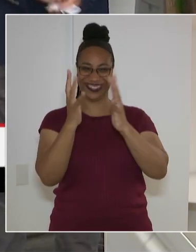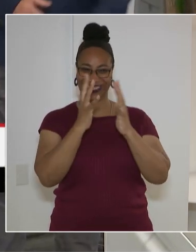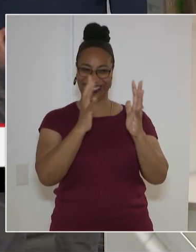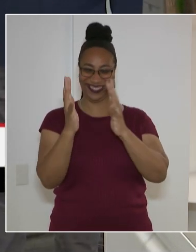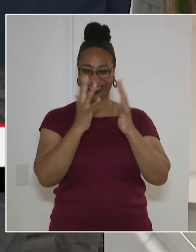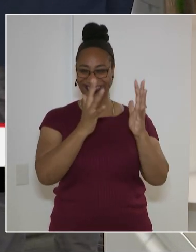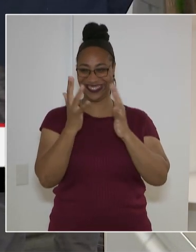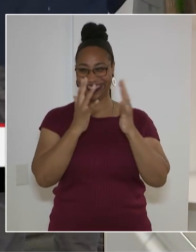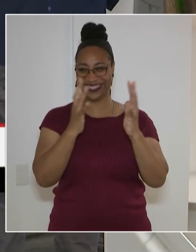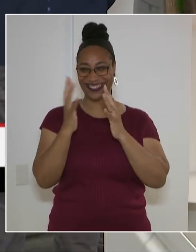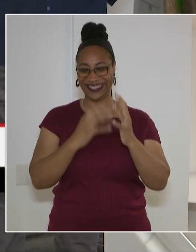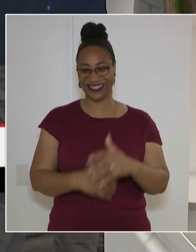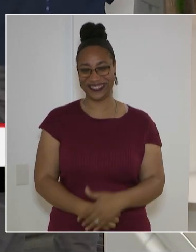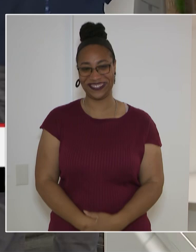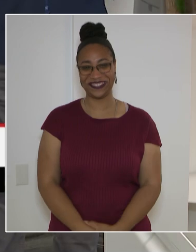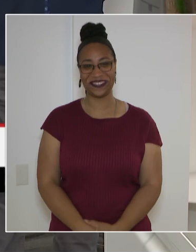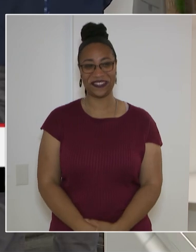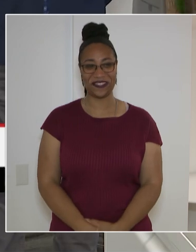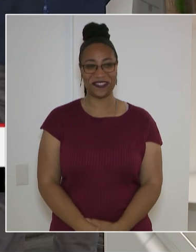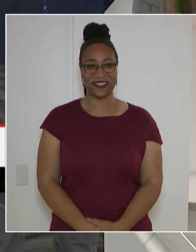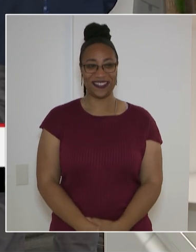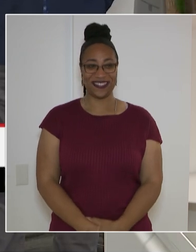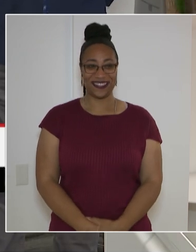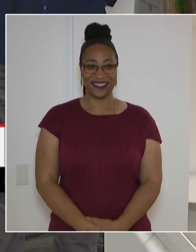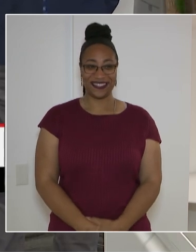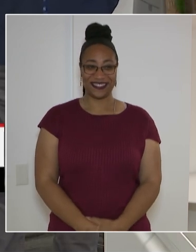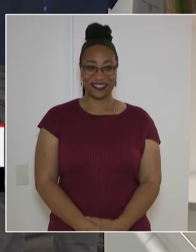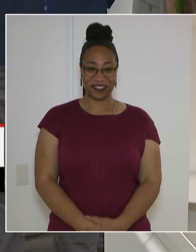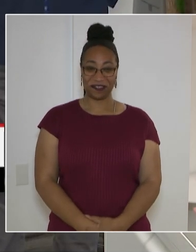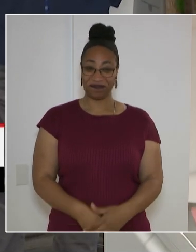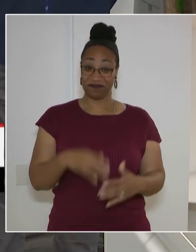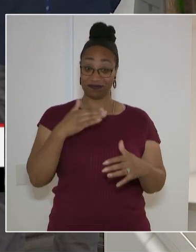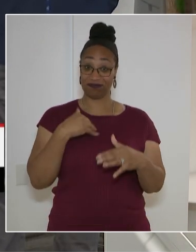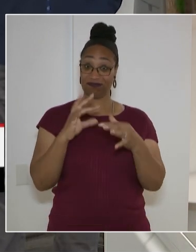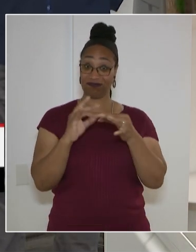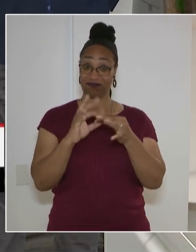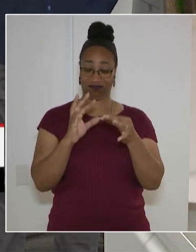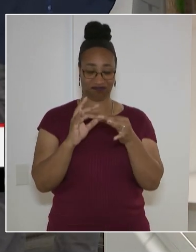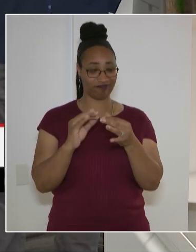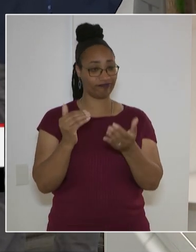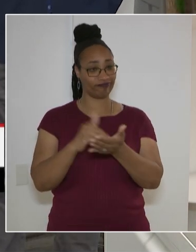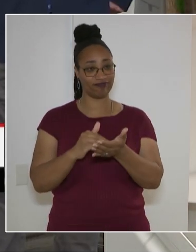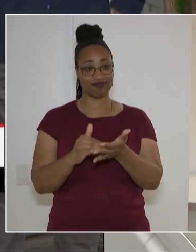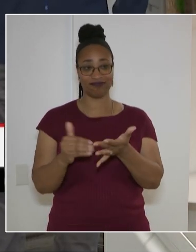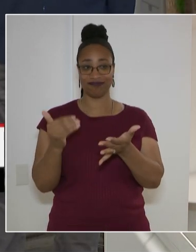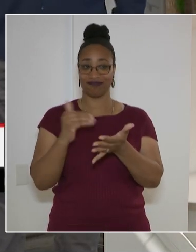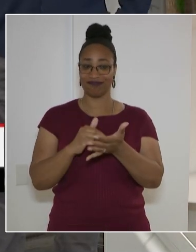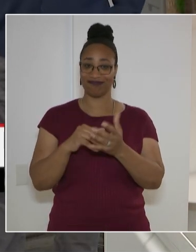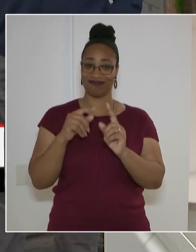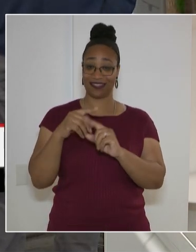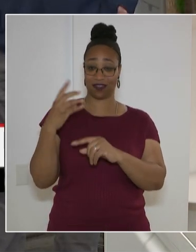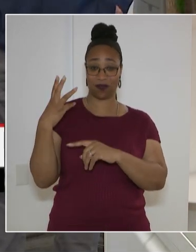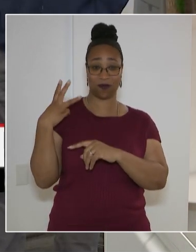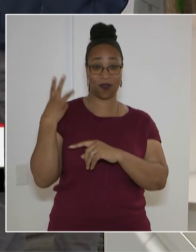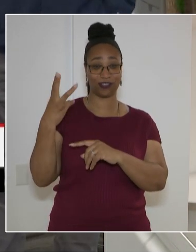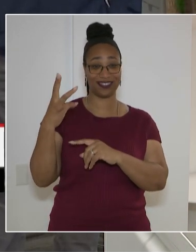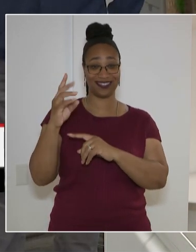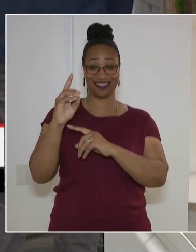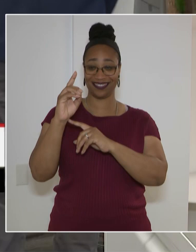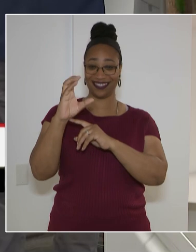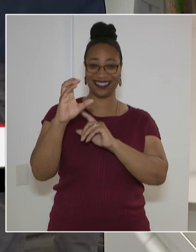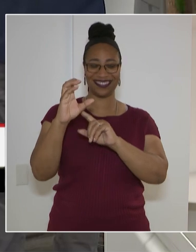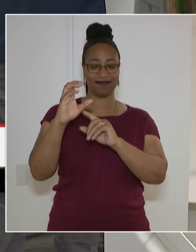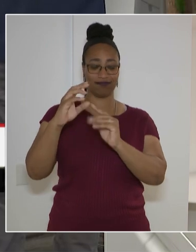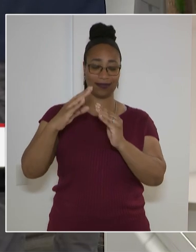D.C. I frequently say, because it's true, that Washington is the best city in the world, and Atlanta is a great city